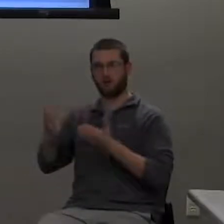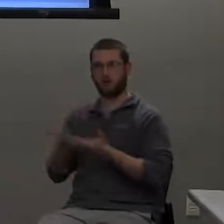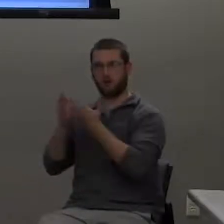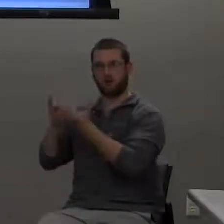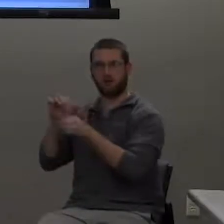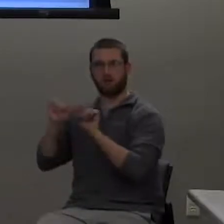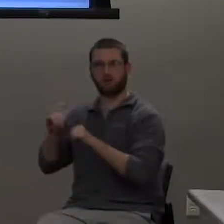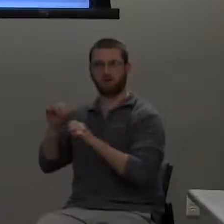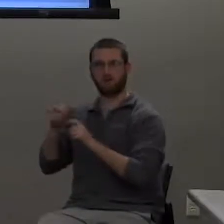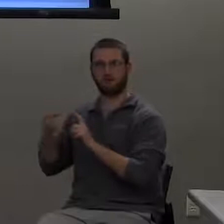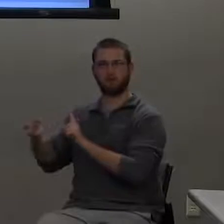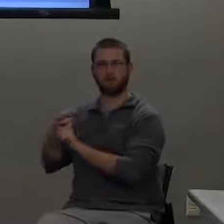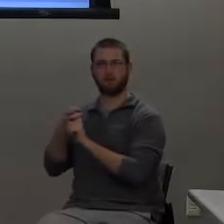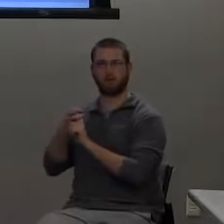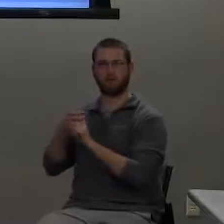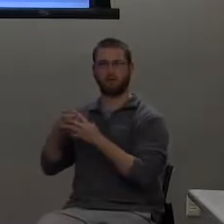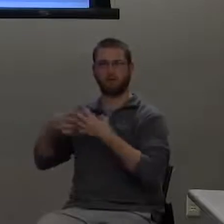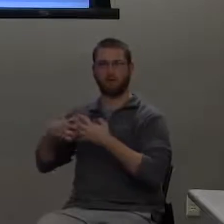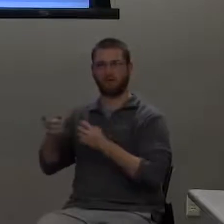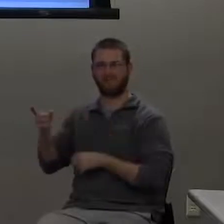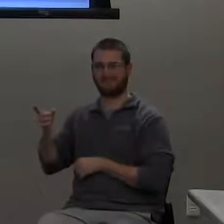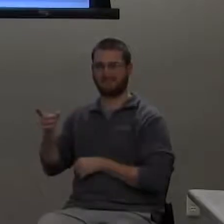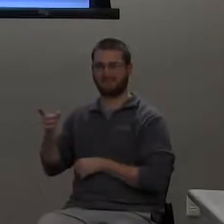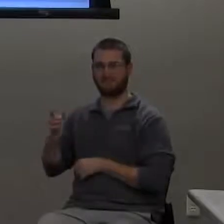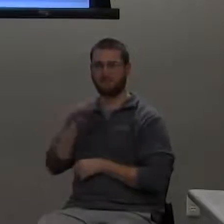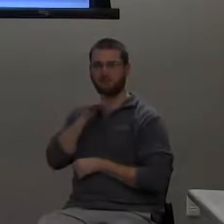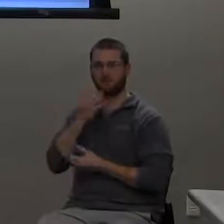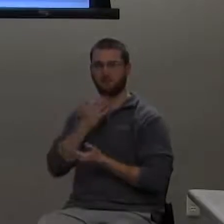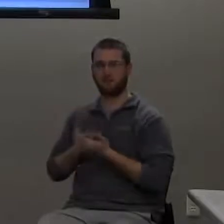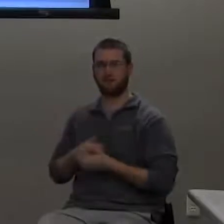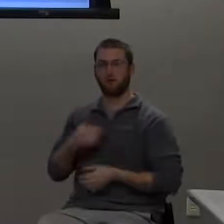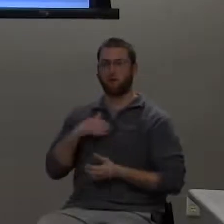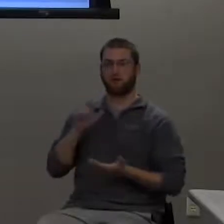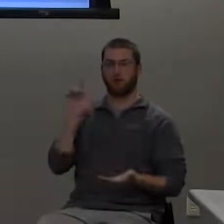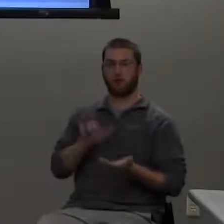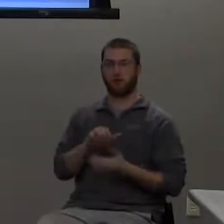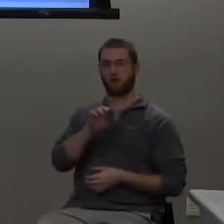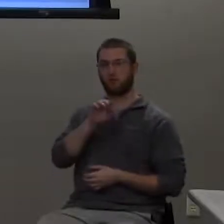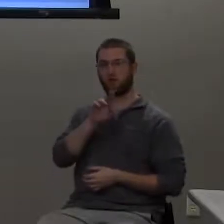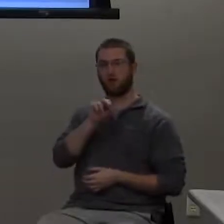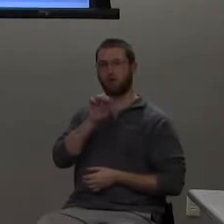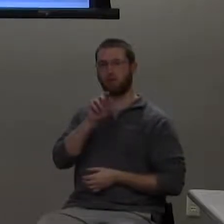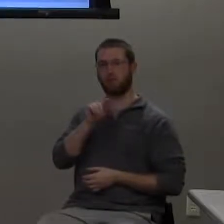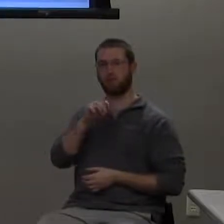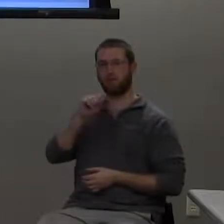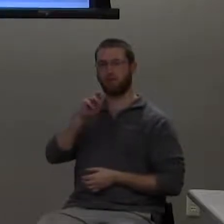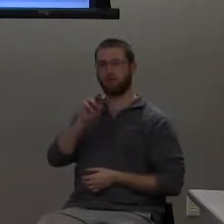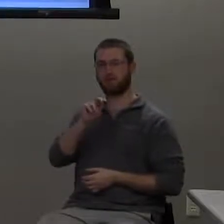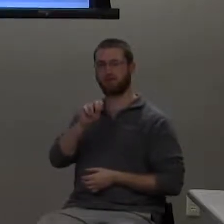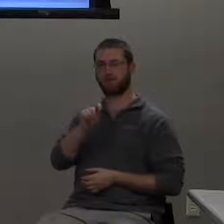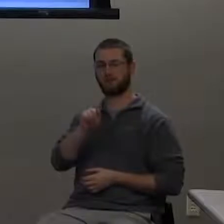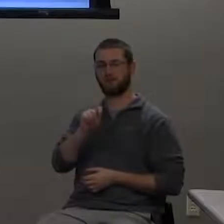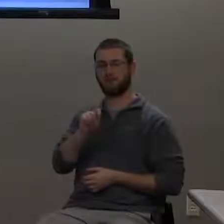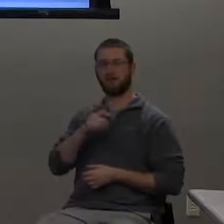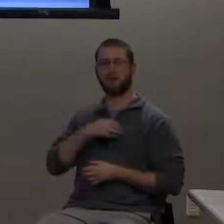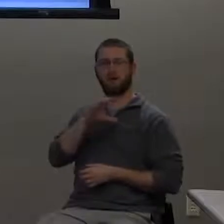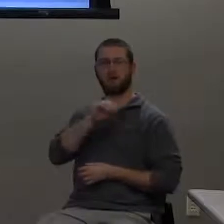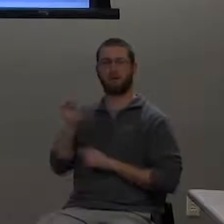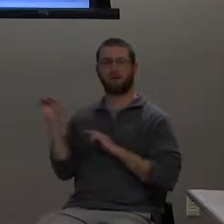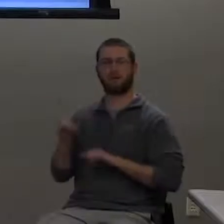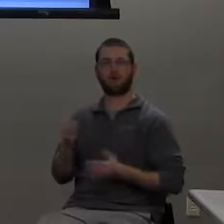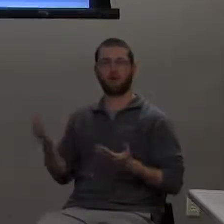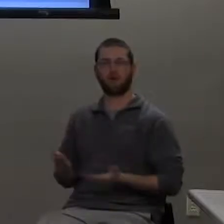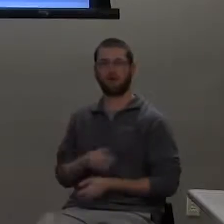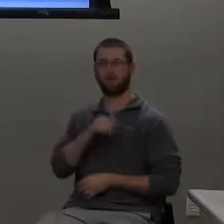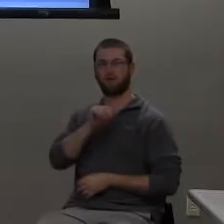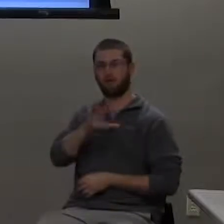prospect. And so it's great that we have lower unemployment. It's a challenge from the standpoint of how big of a company will likely want to locate in our community